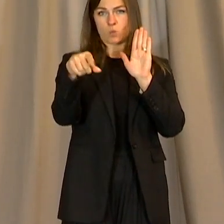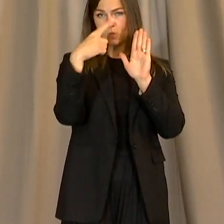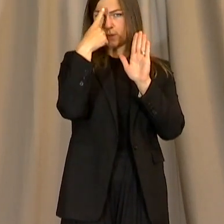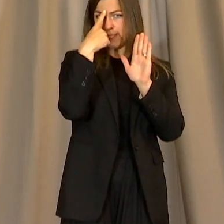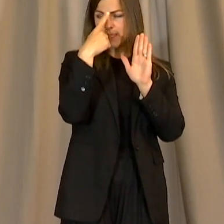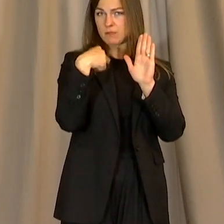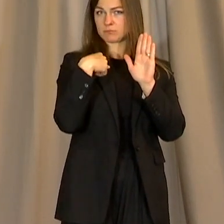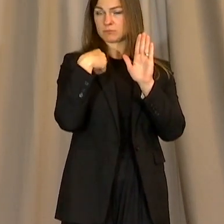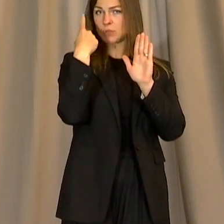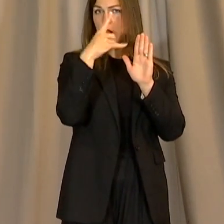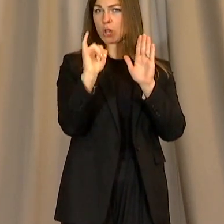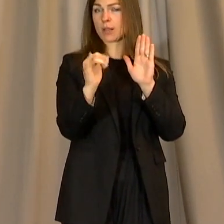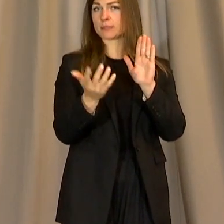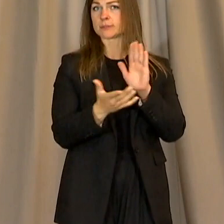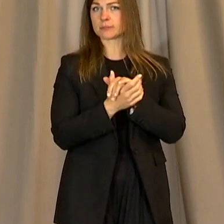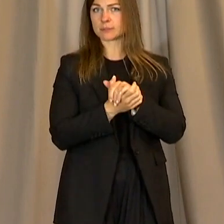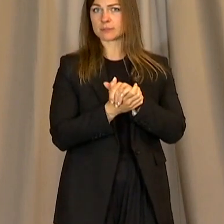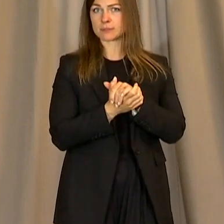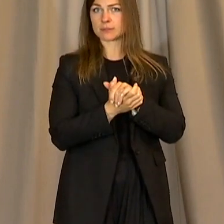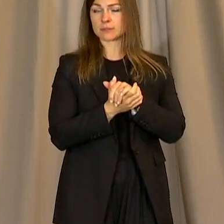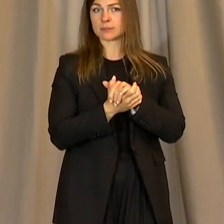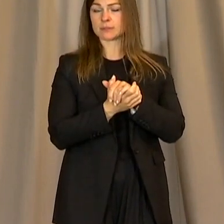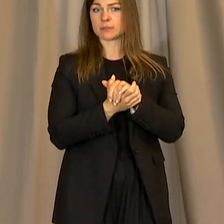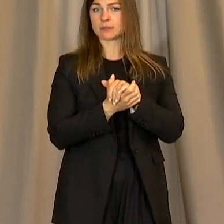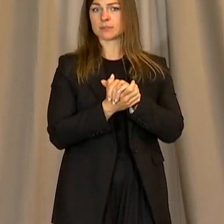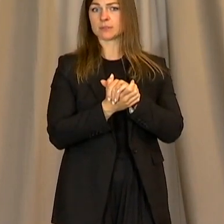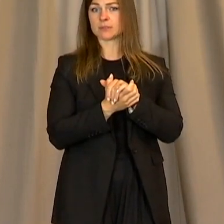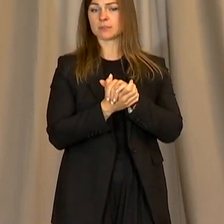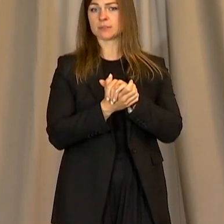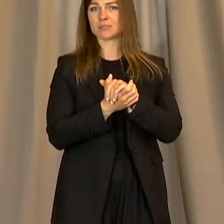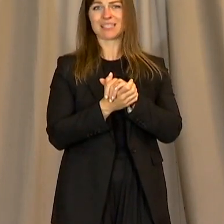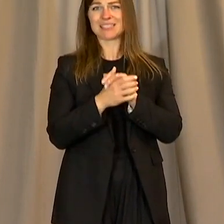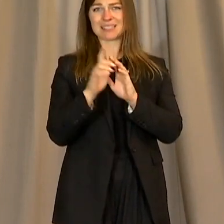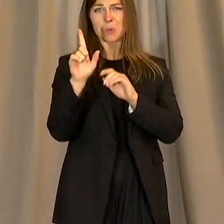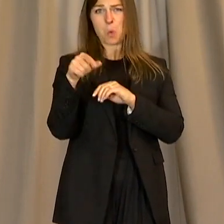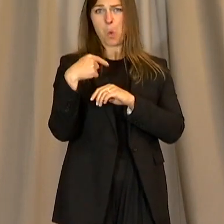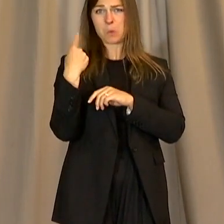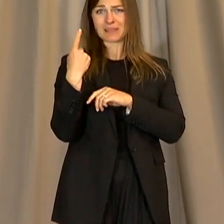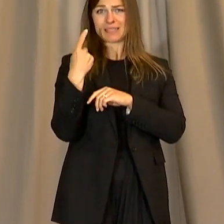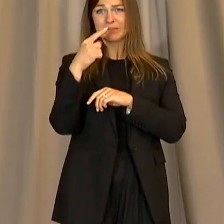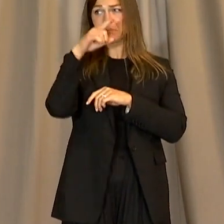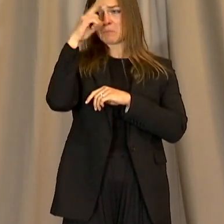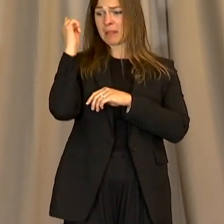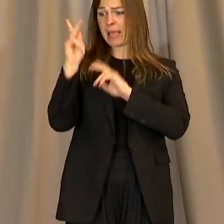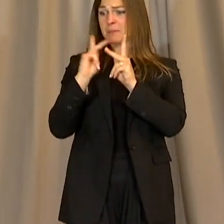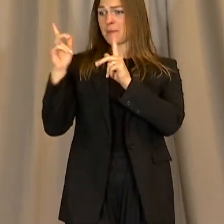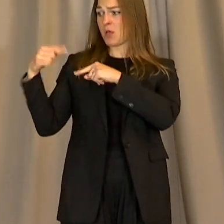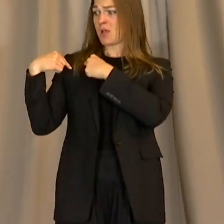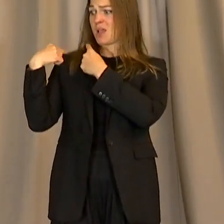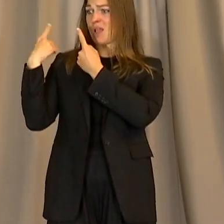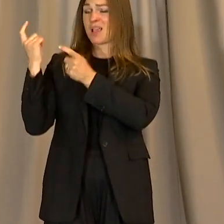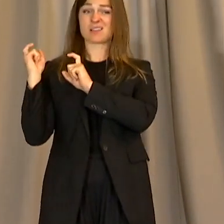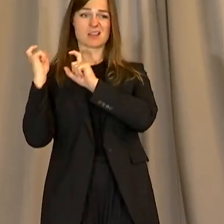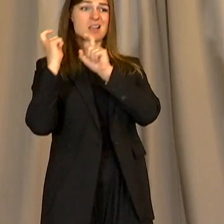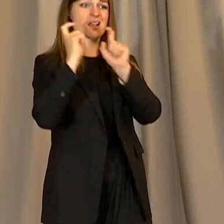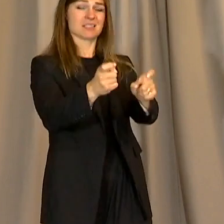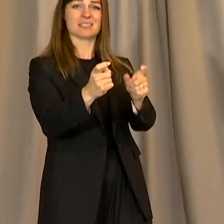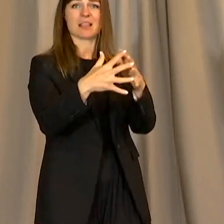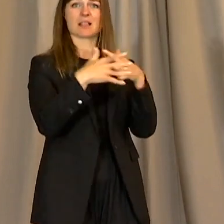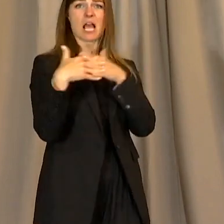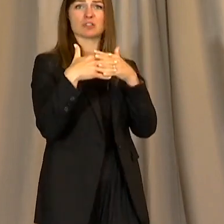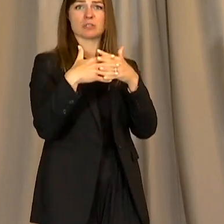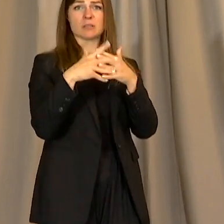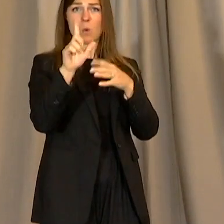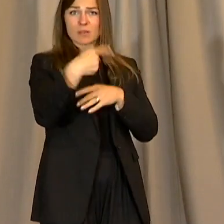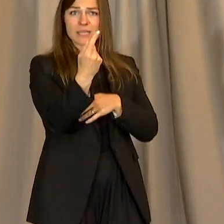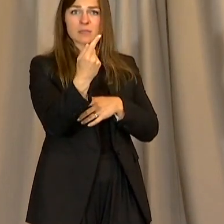like, right? And is that really the only contribution that black folks have given to this country? It's a huge